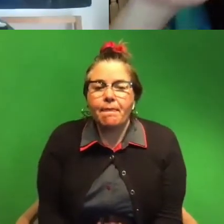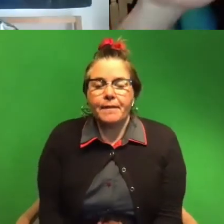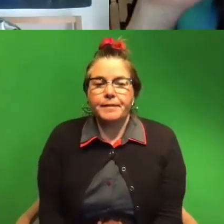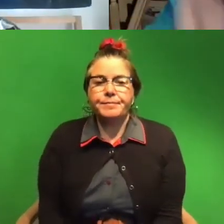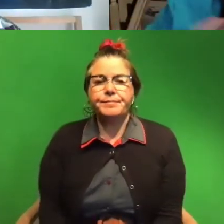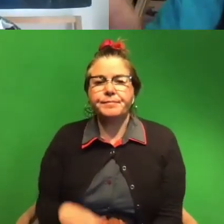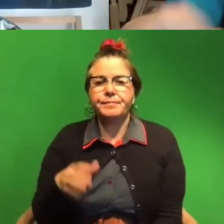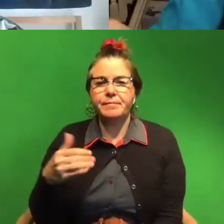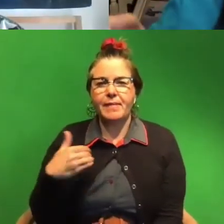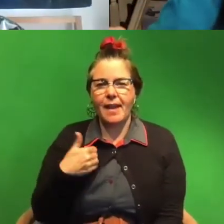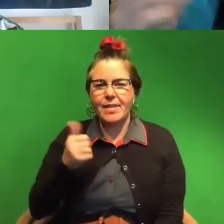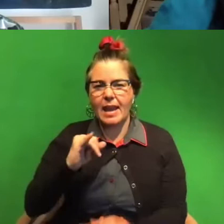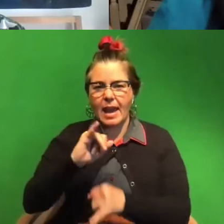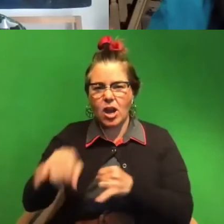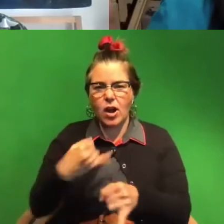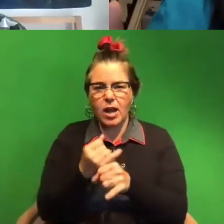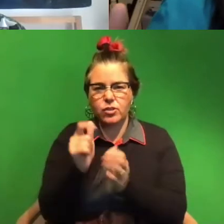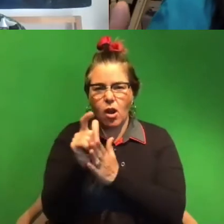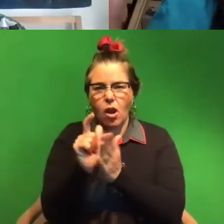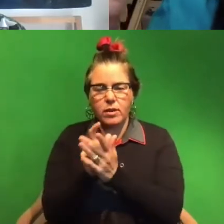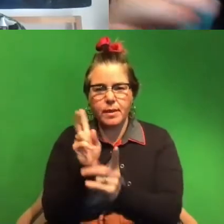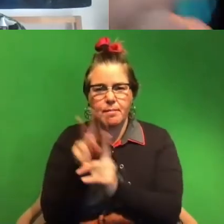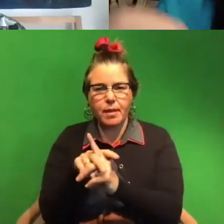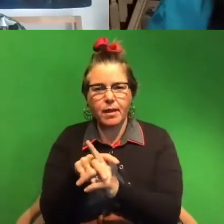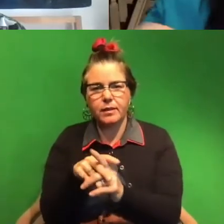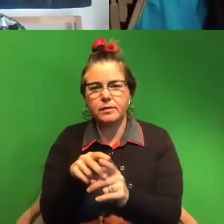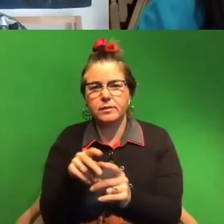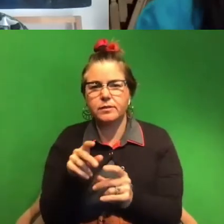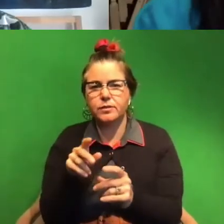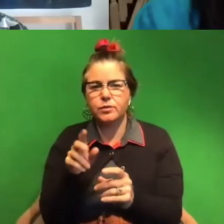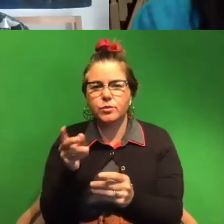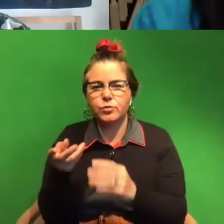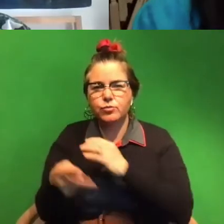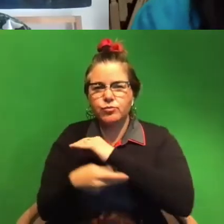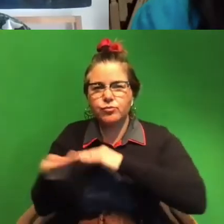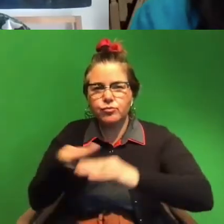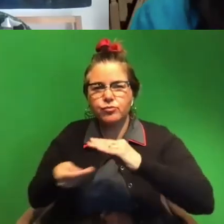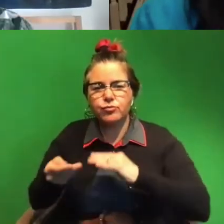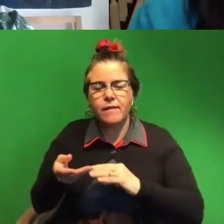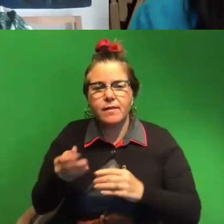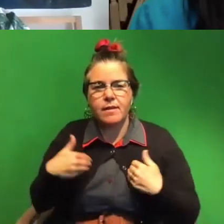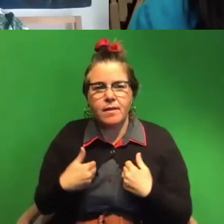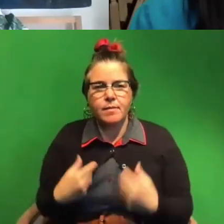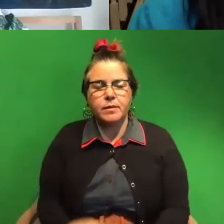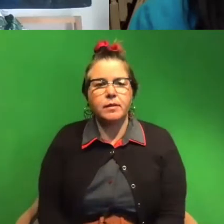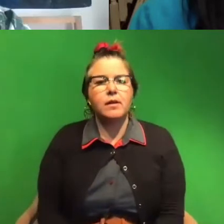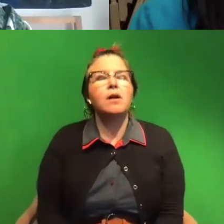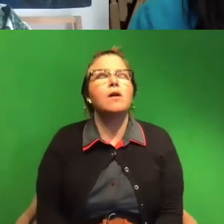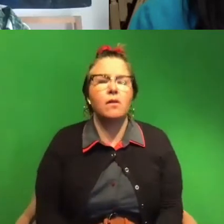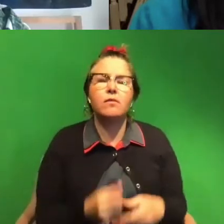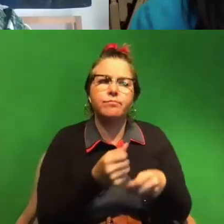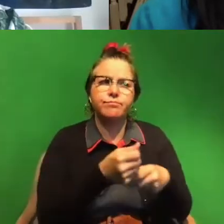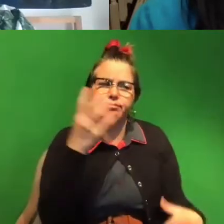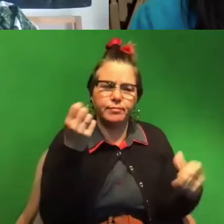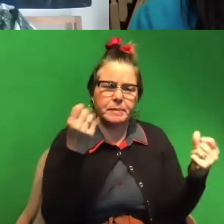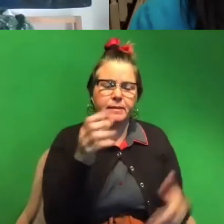any international laws that apply to trafficking or anything like this? Oh, a ton.